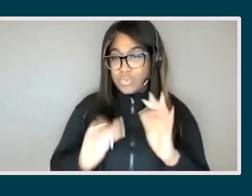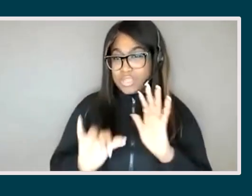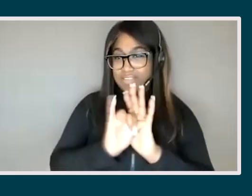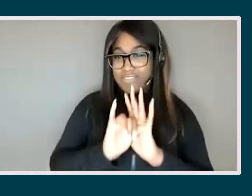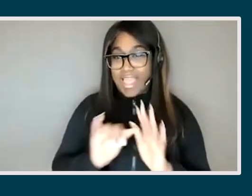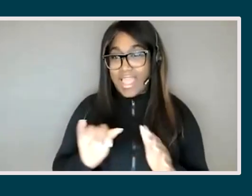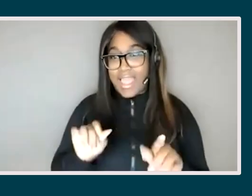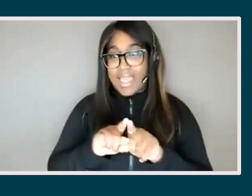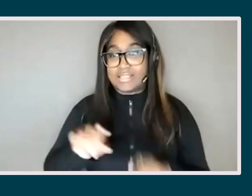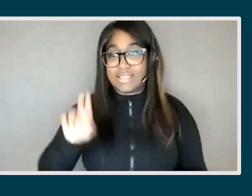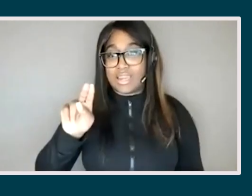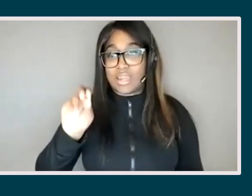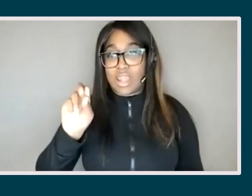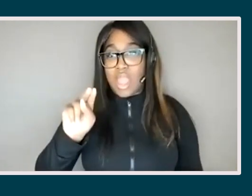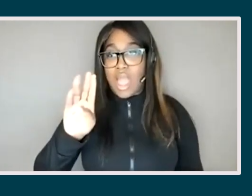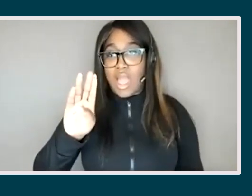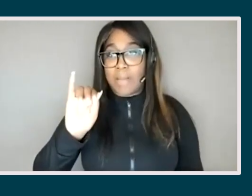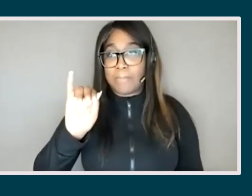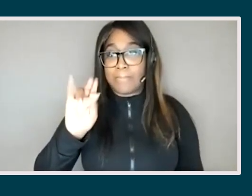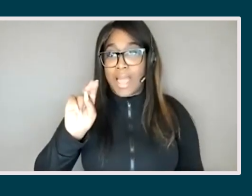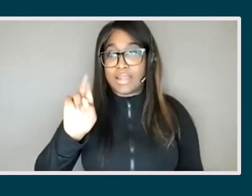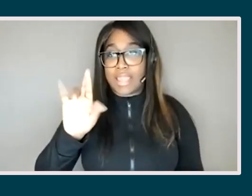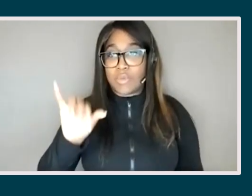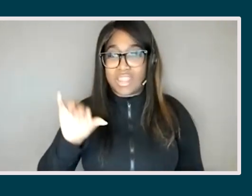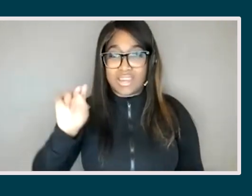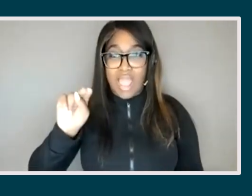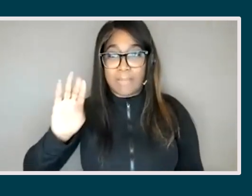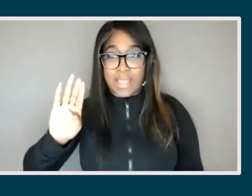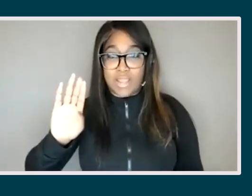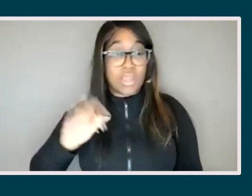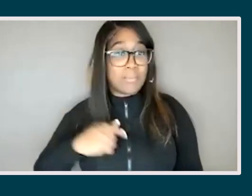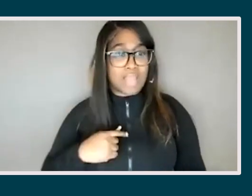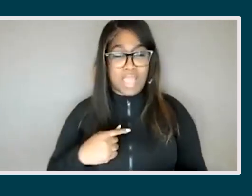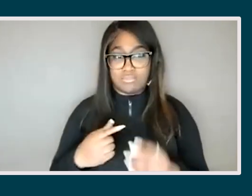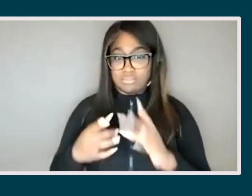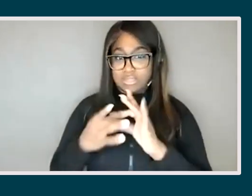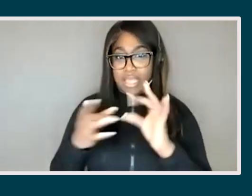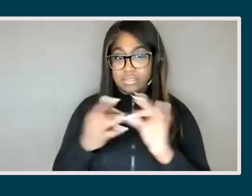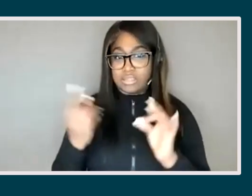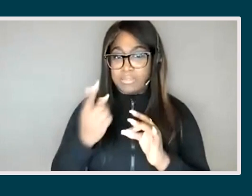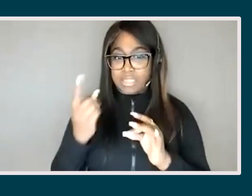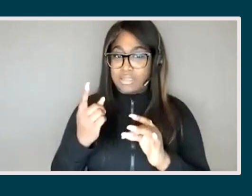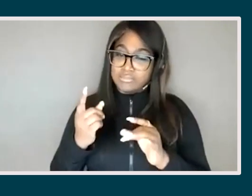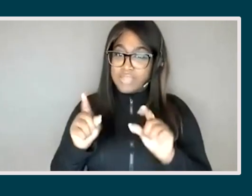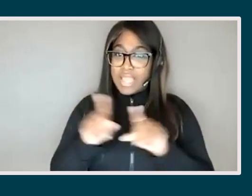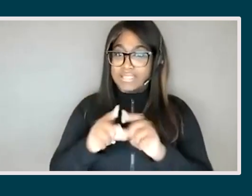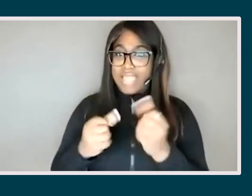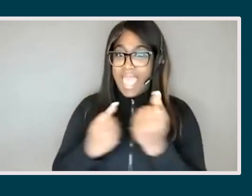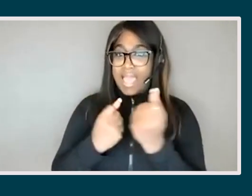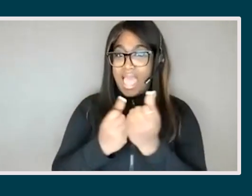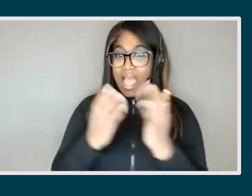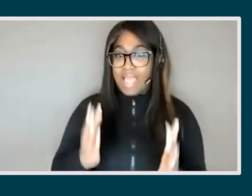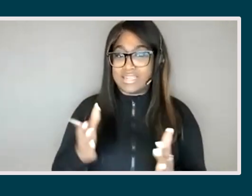But I was speaking as an ally, and he said something or told a joke. Basically, I said, that's not funny, because